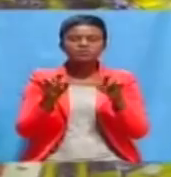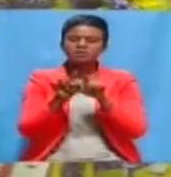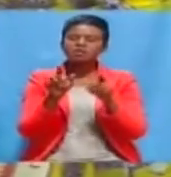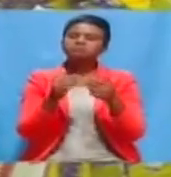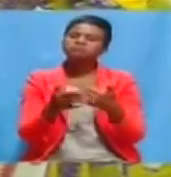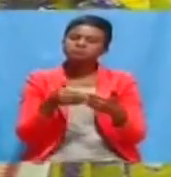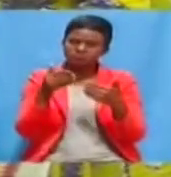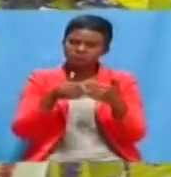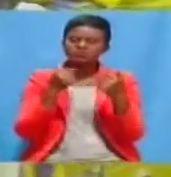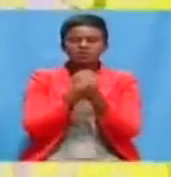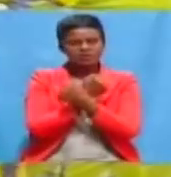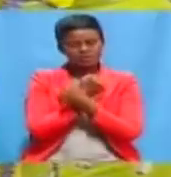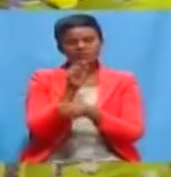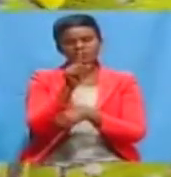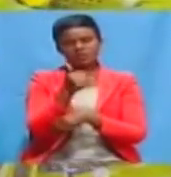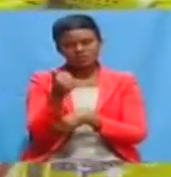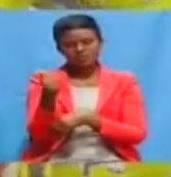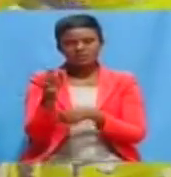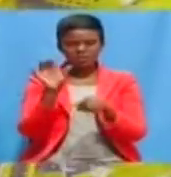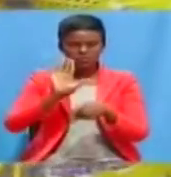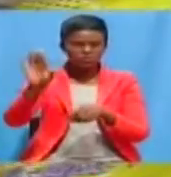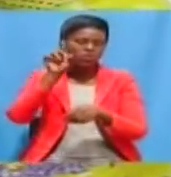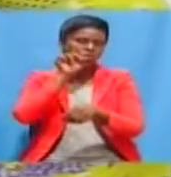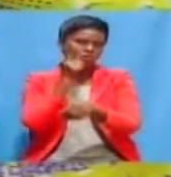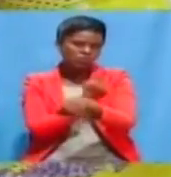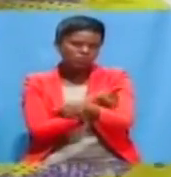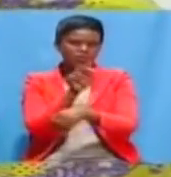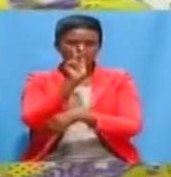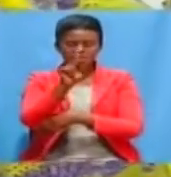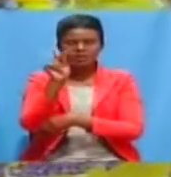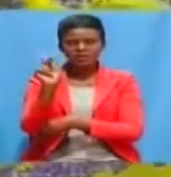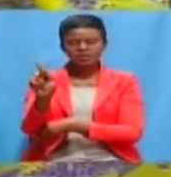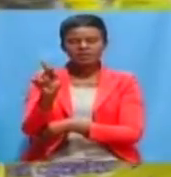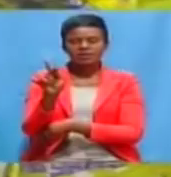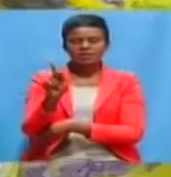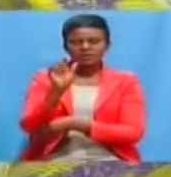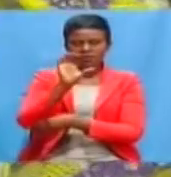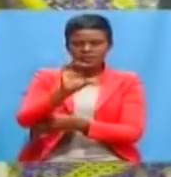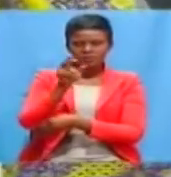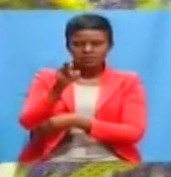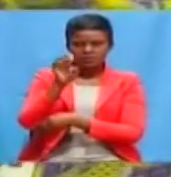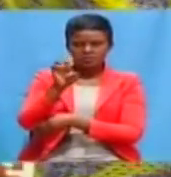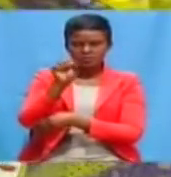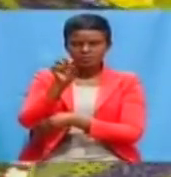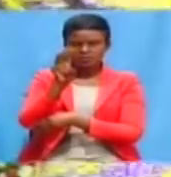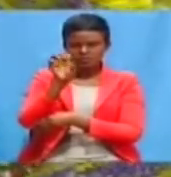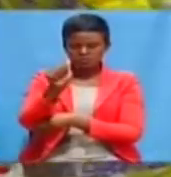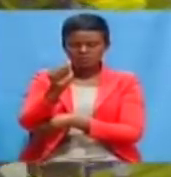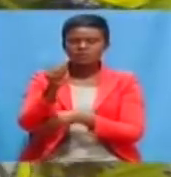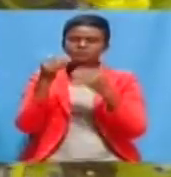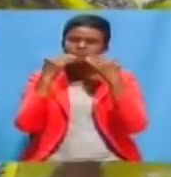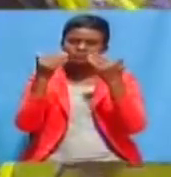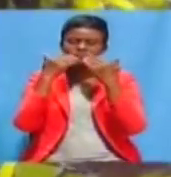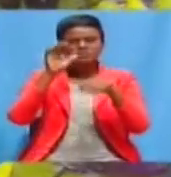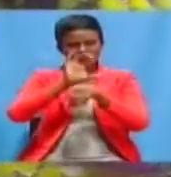another. Speaking at the same event, daughter of the first Republican president, Cheswa Sluiza, thanked the church and government